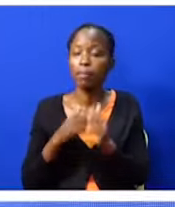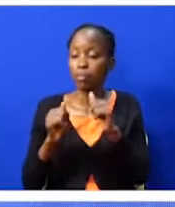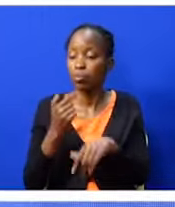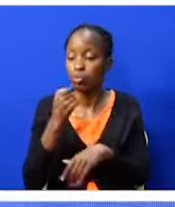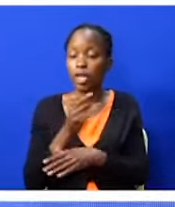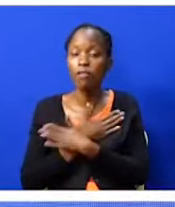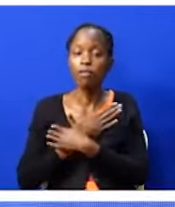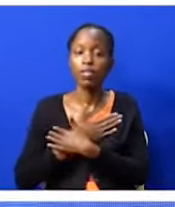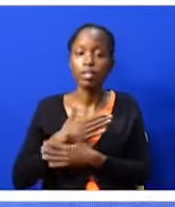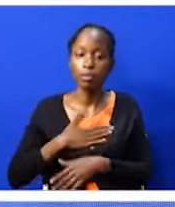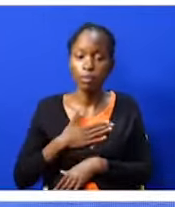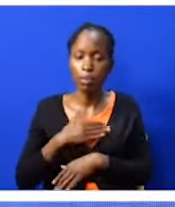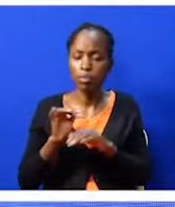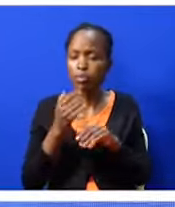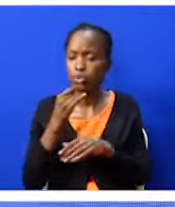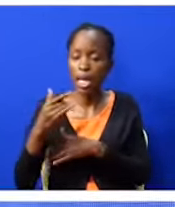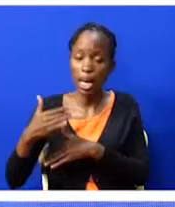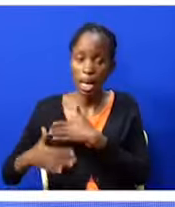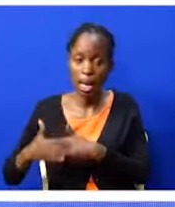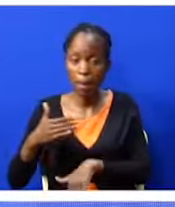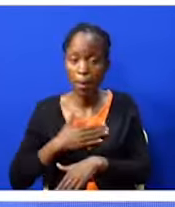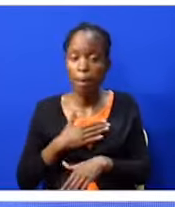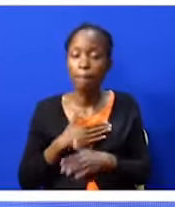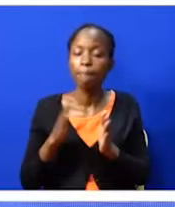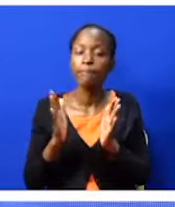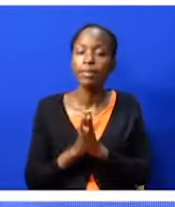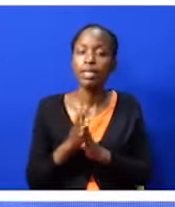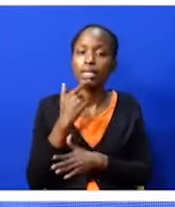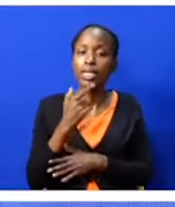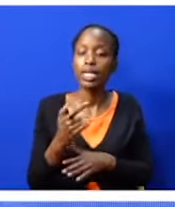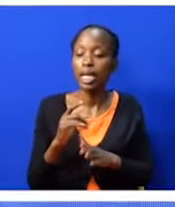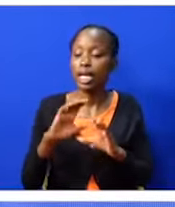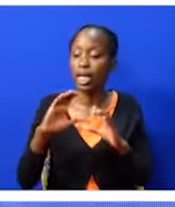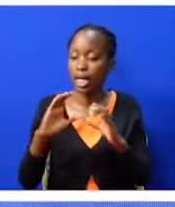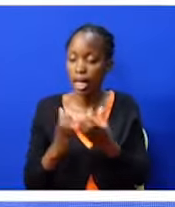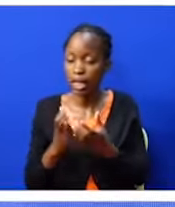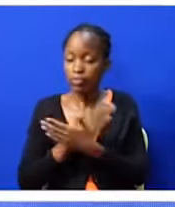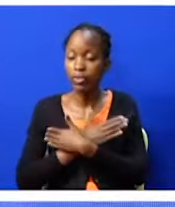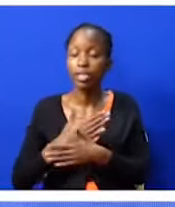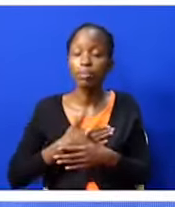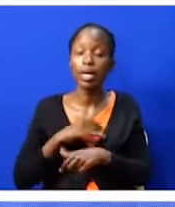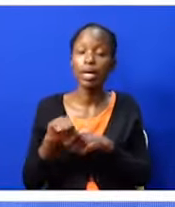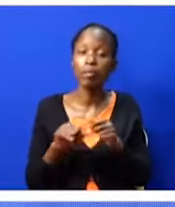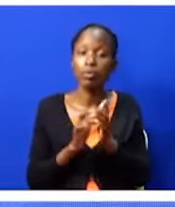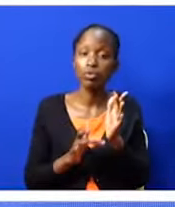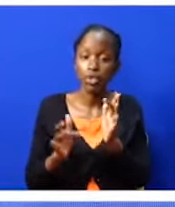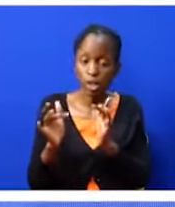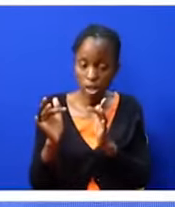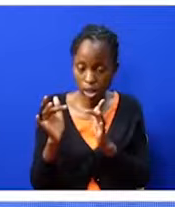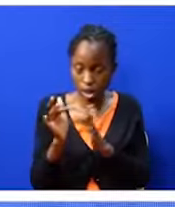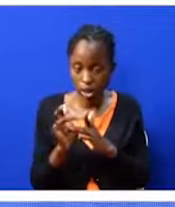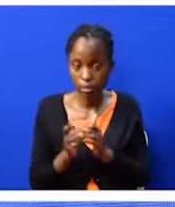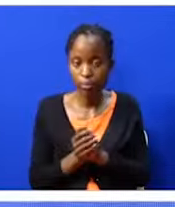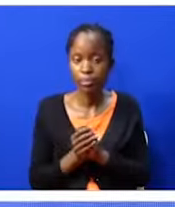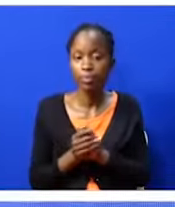my friends, I can tell my neighbors, I can tell even my classmates about Jesus." And